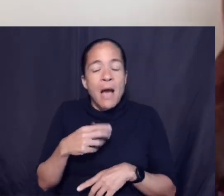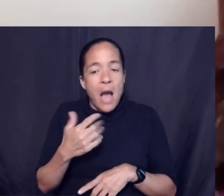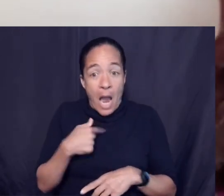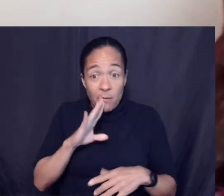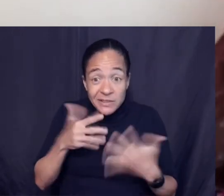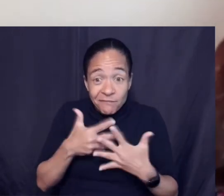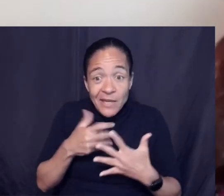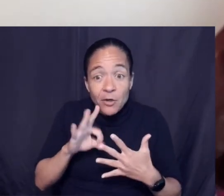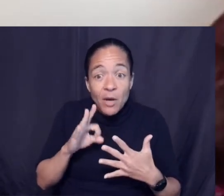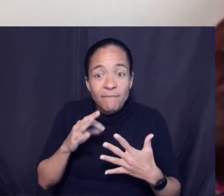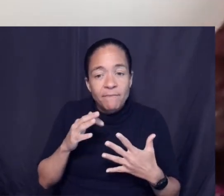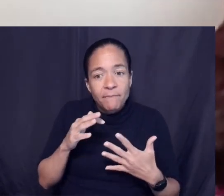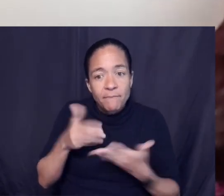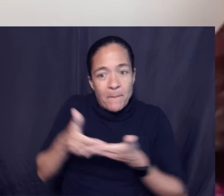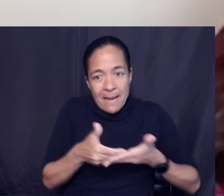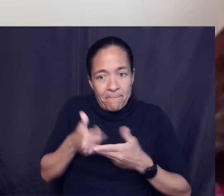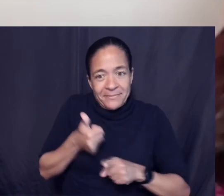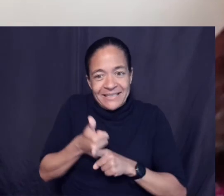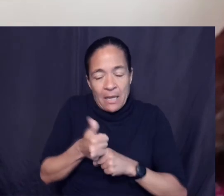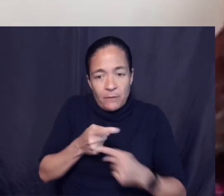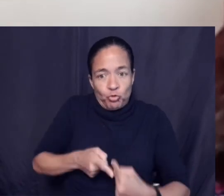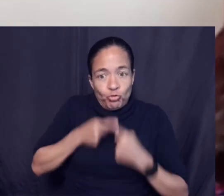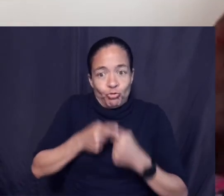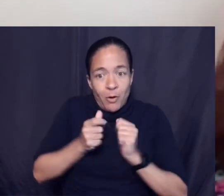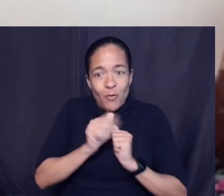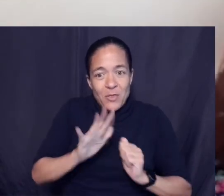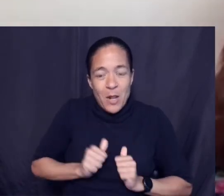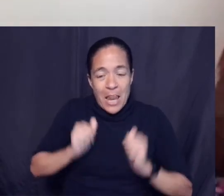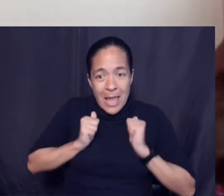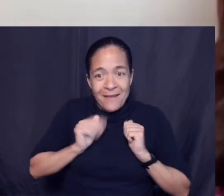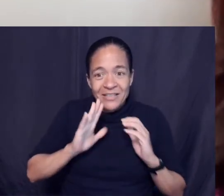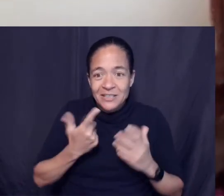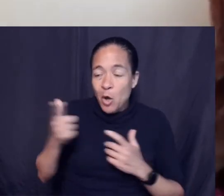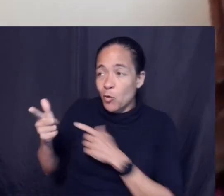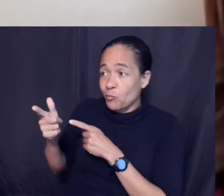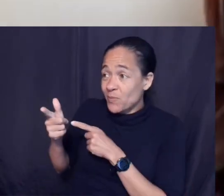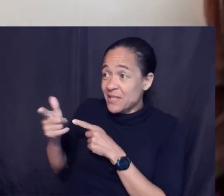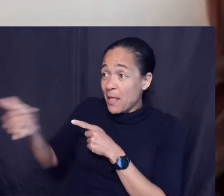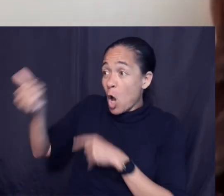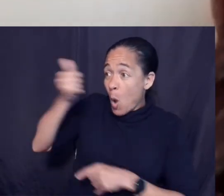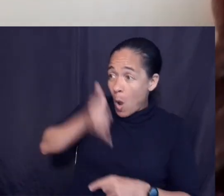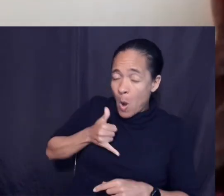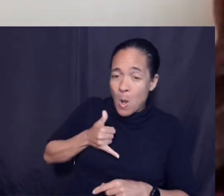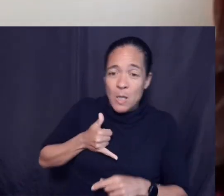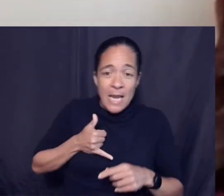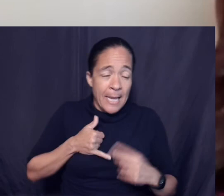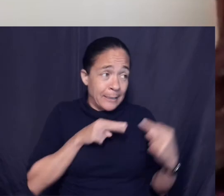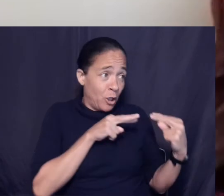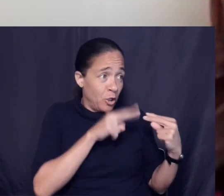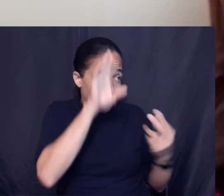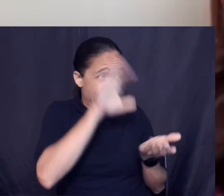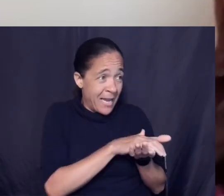any struggles in life. And so sitting there, honestly, getting the phone call, looking at my husband,